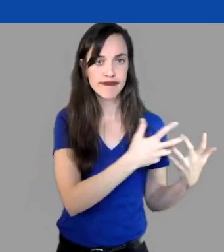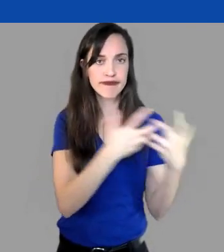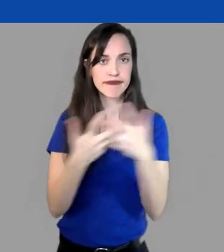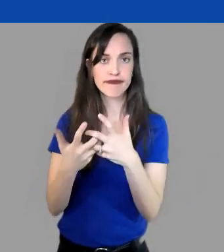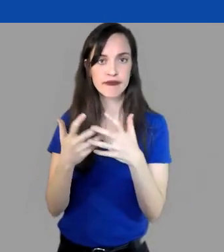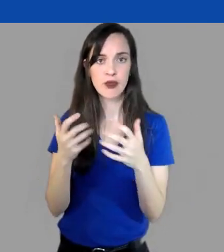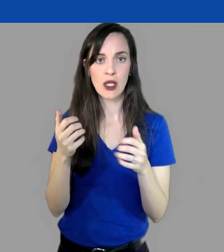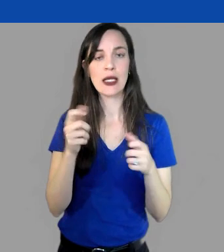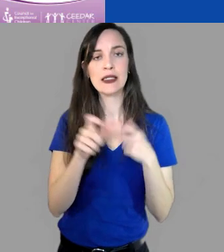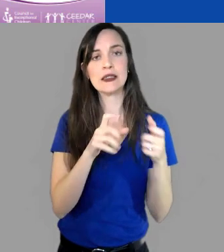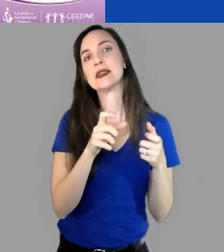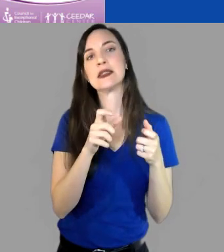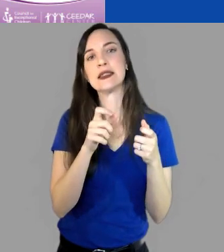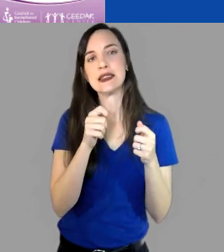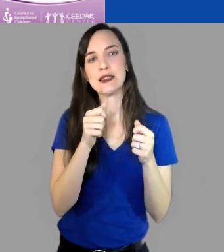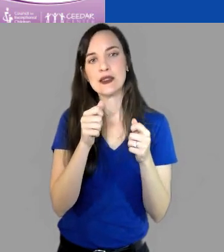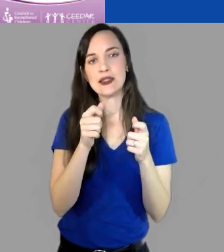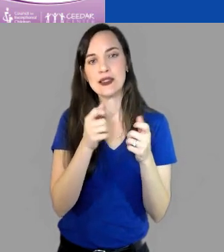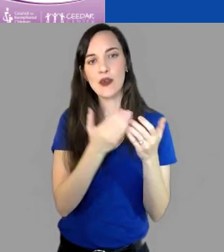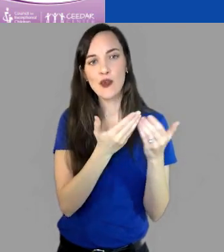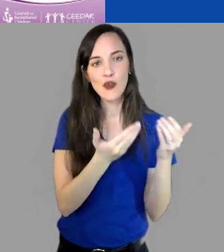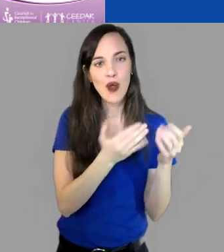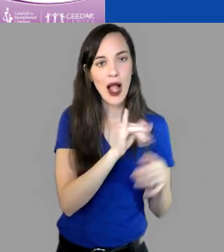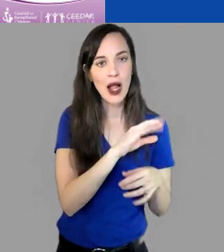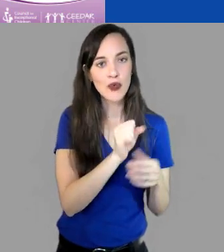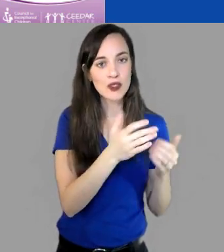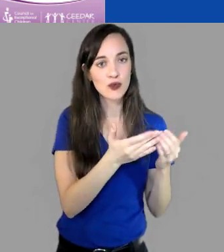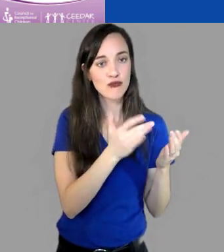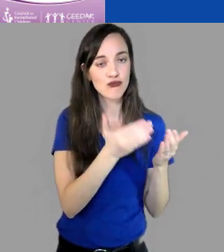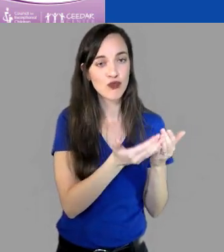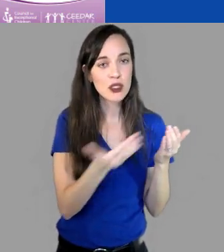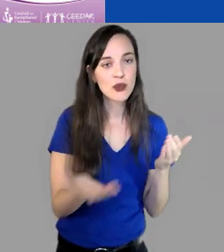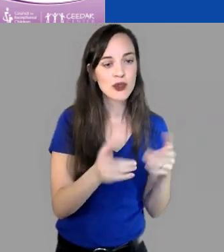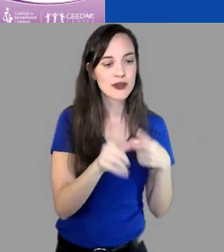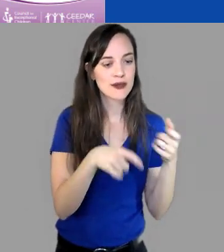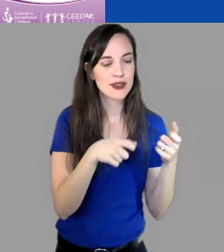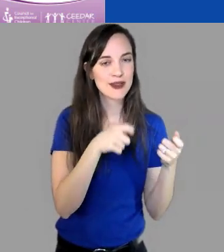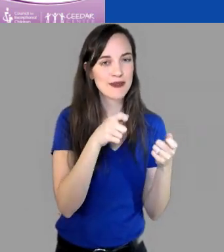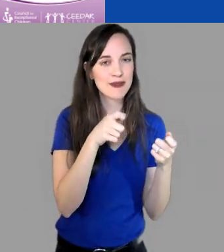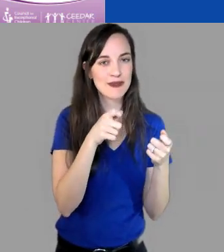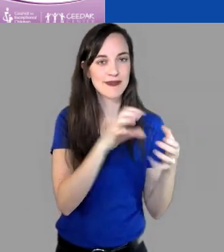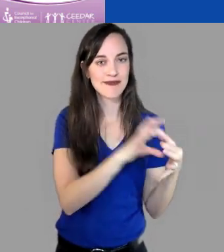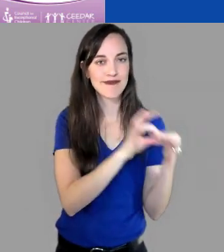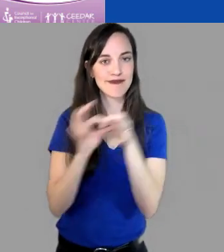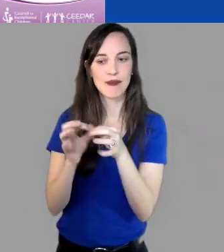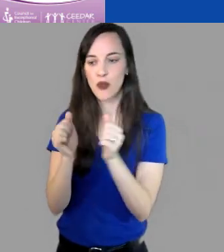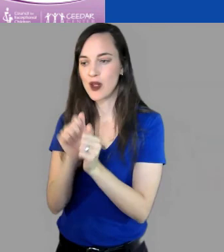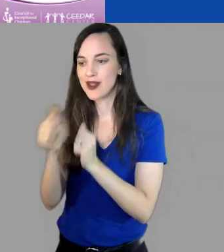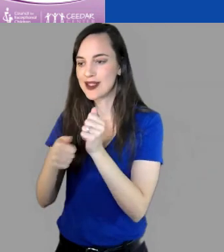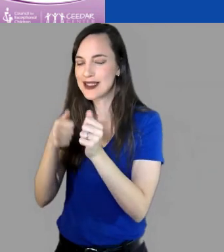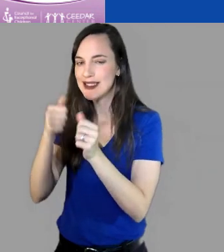This tool identifies which IRIS resource provides information on the specific HLP